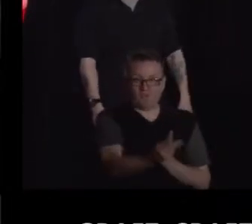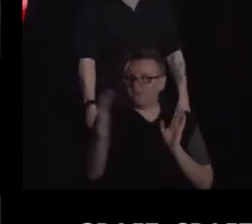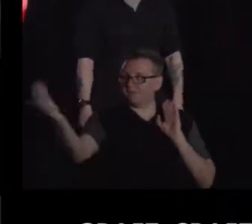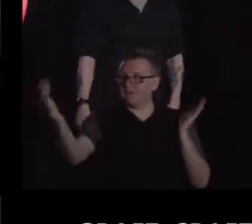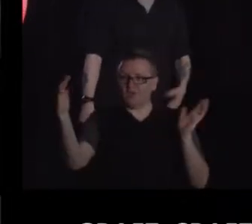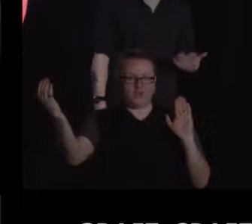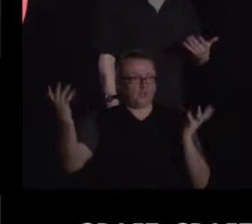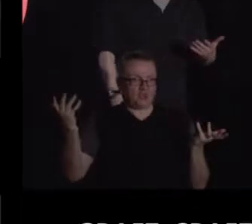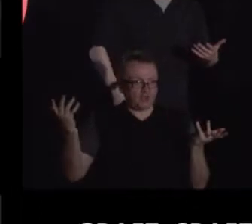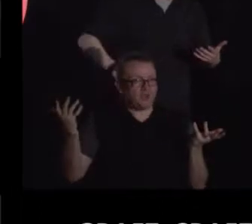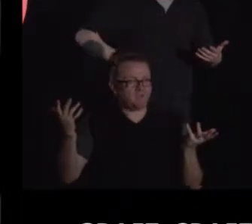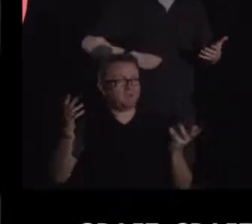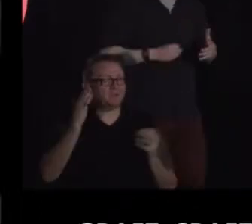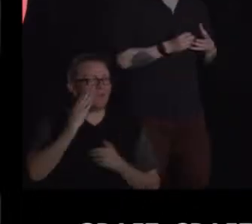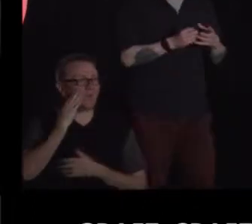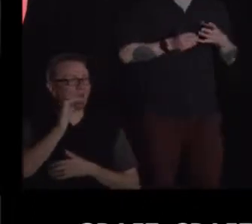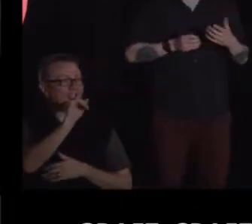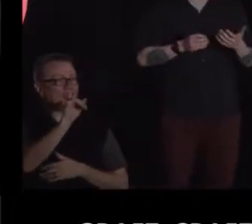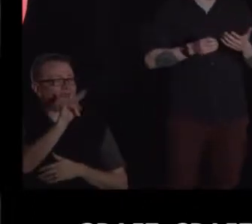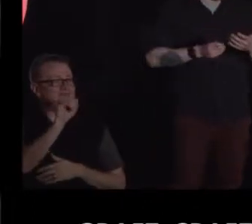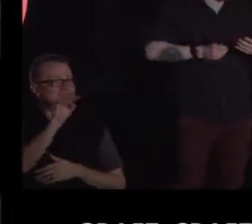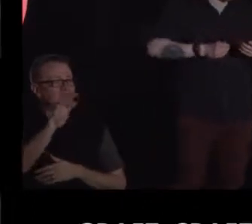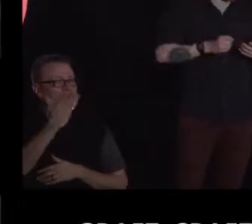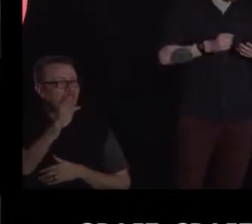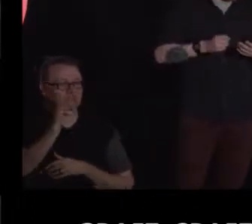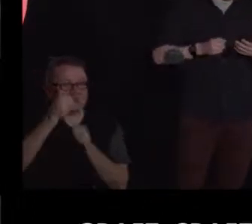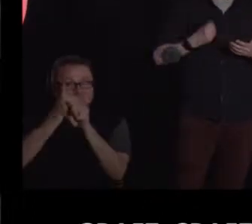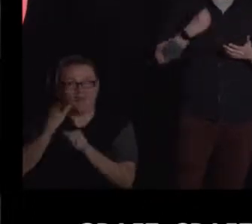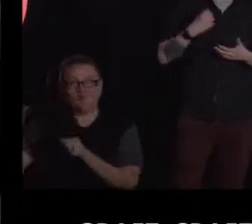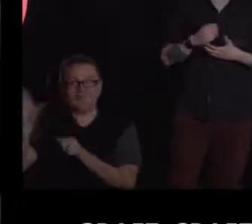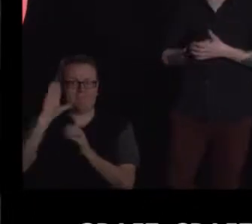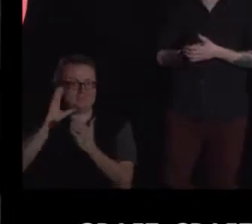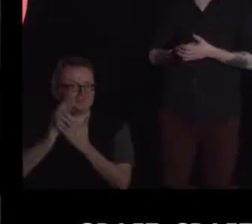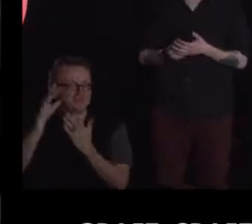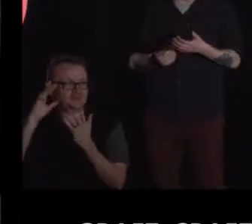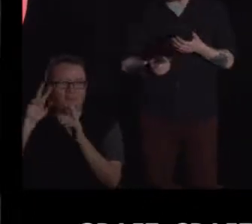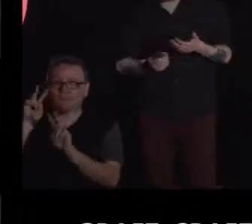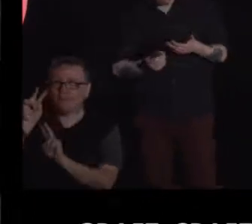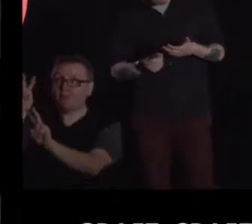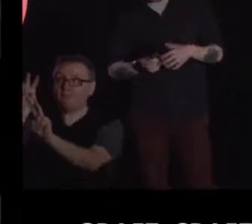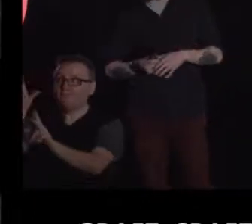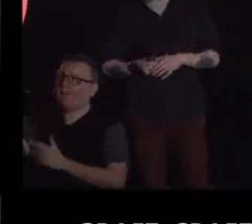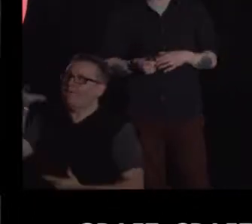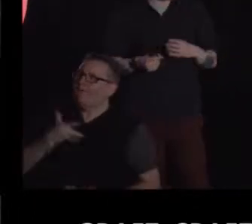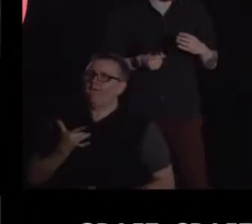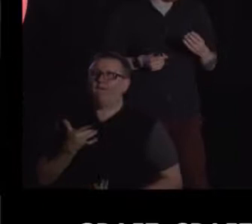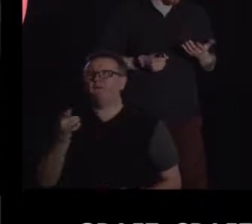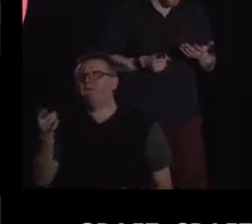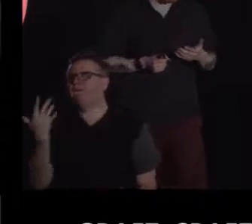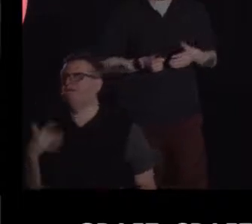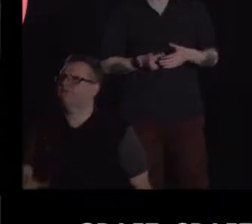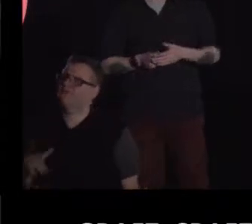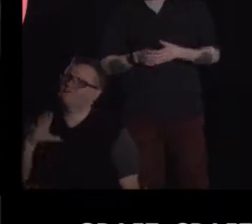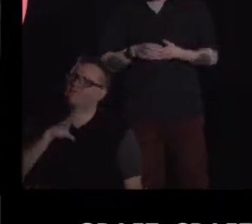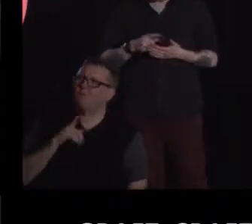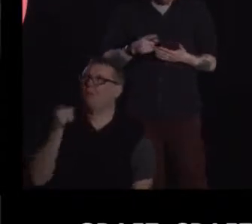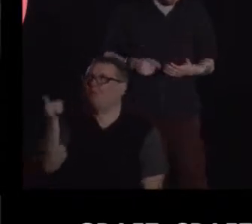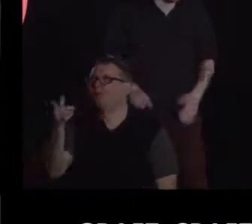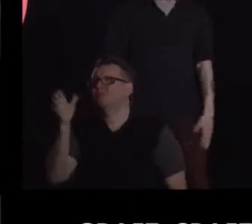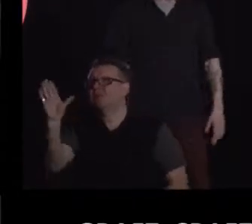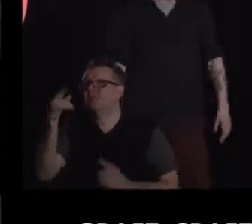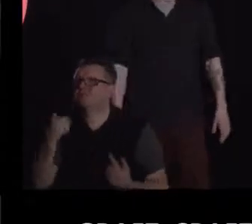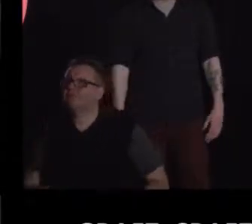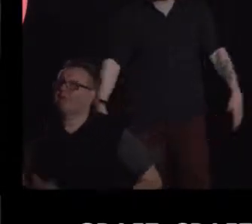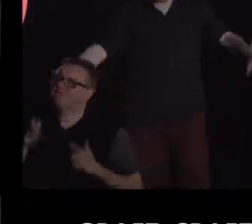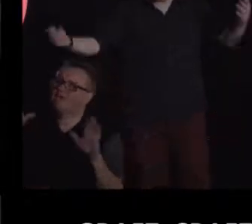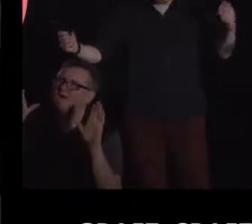is a case in point, because you look at anyone that you follow and just anyone that you look up to, and you're like, man, they're doing this cool thing. Look where